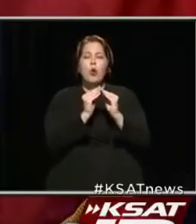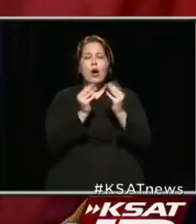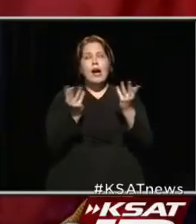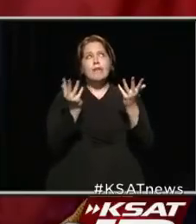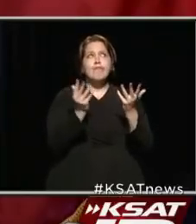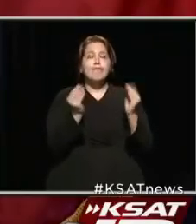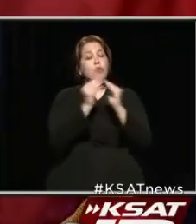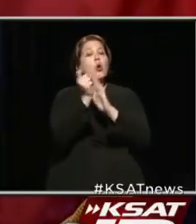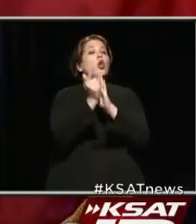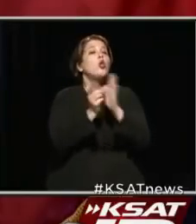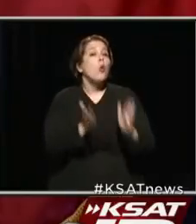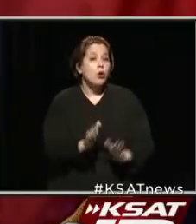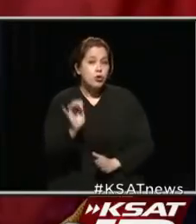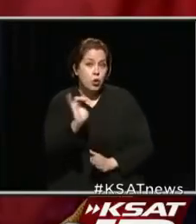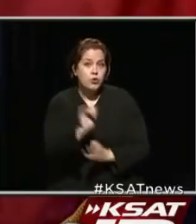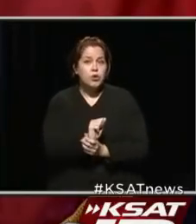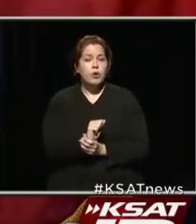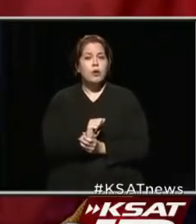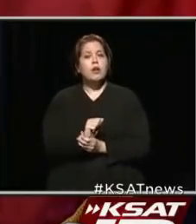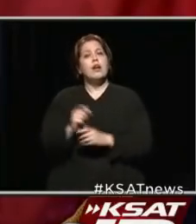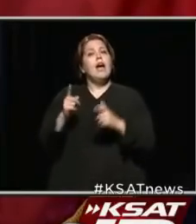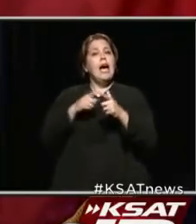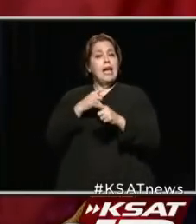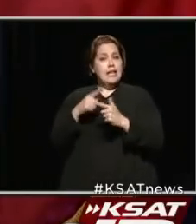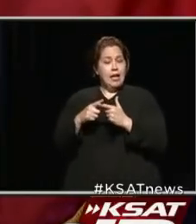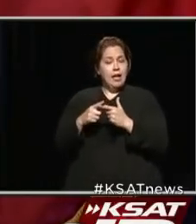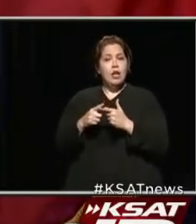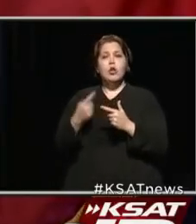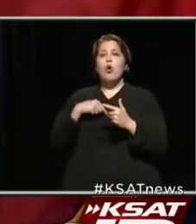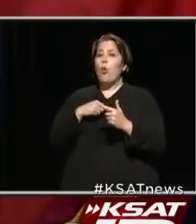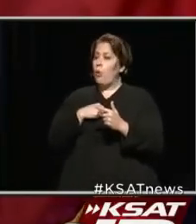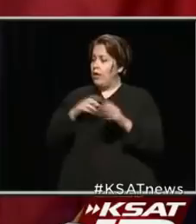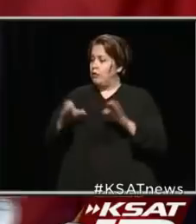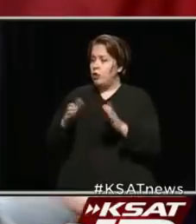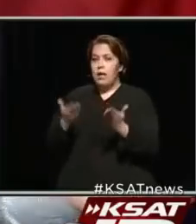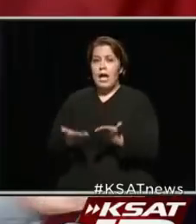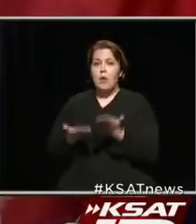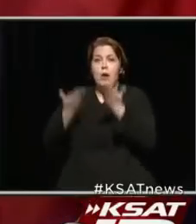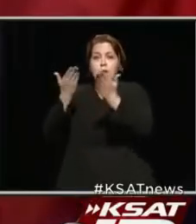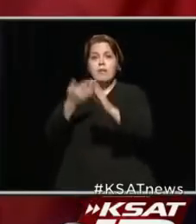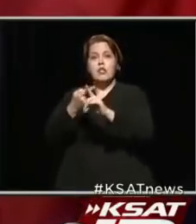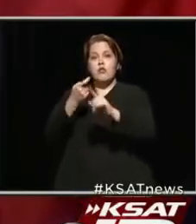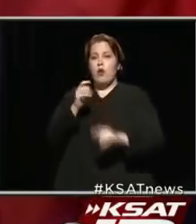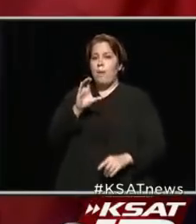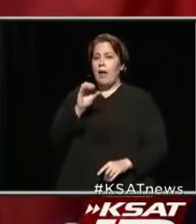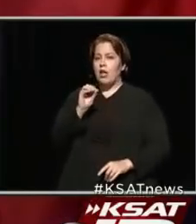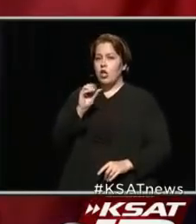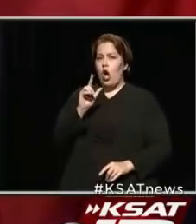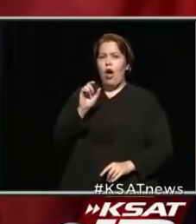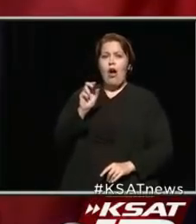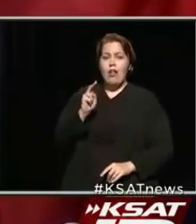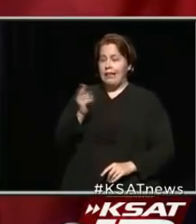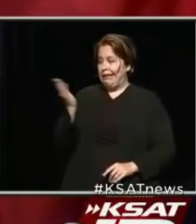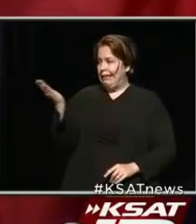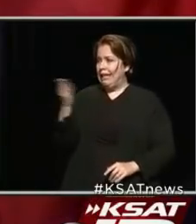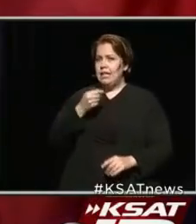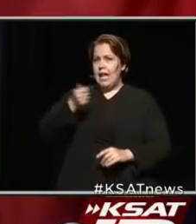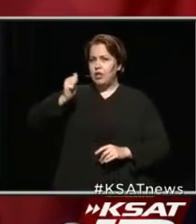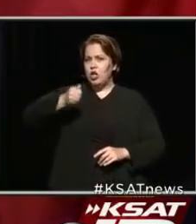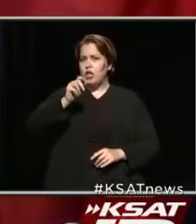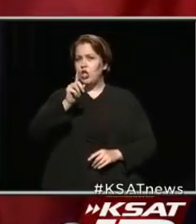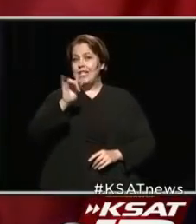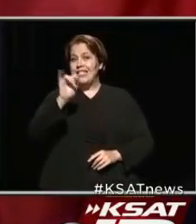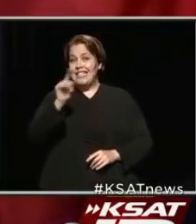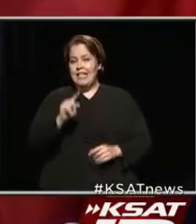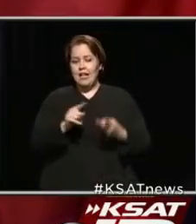attorneys in that also. And then we've acted on a recommendation that came from Colleen and Judge Diaz and